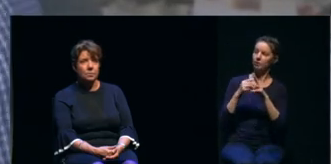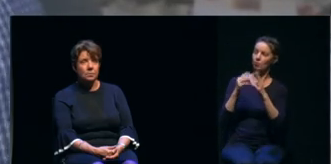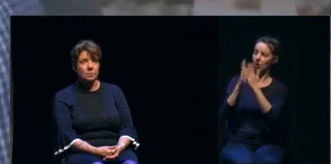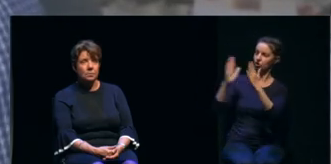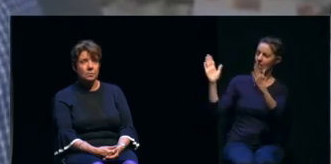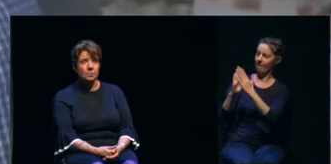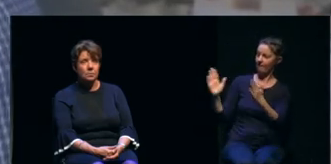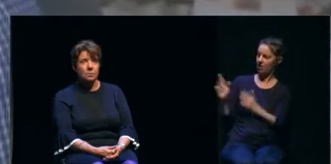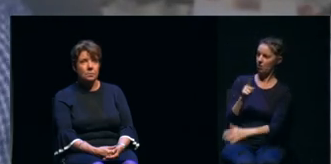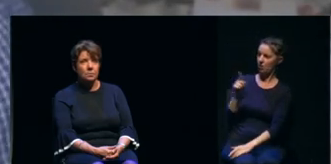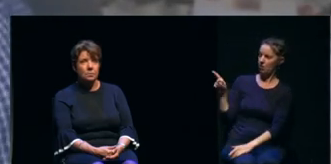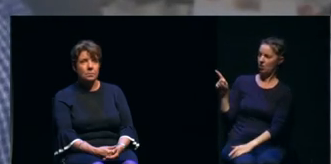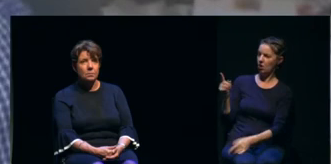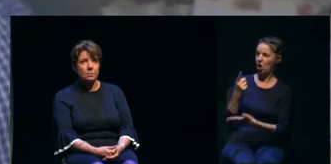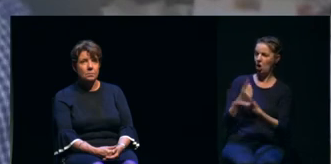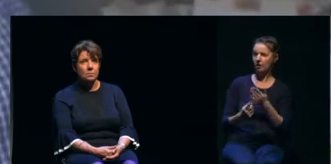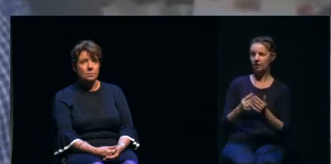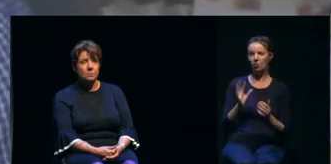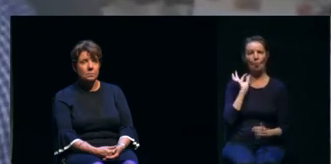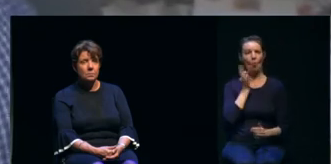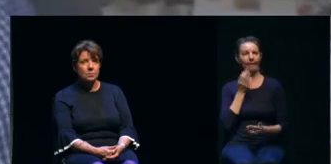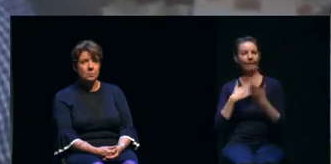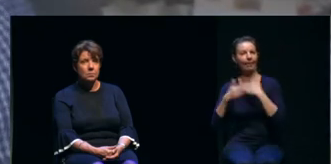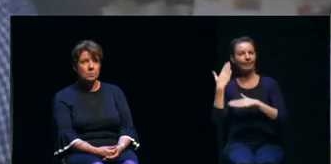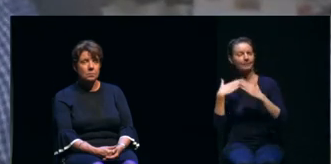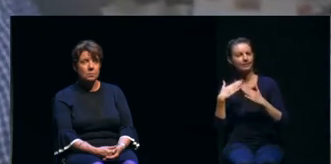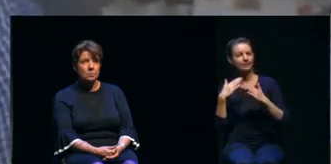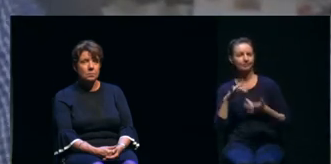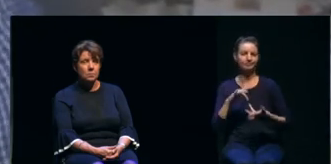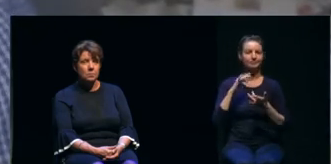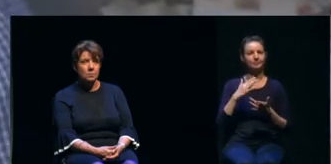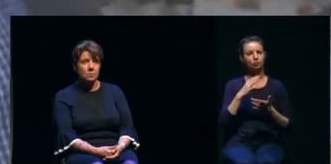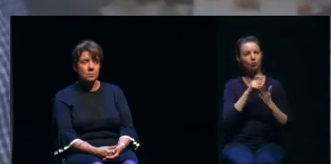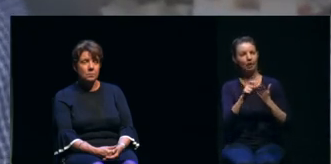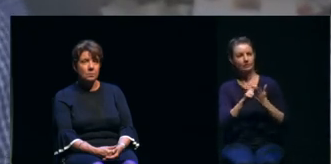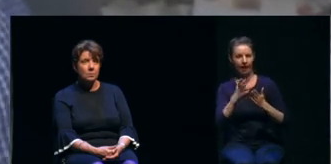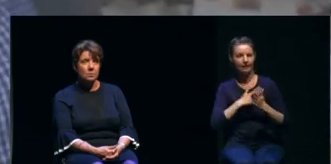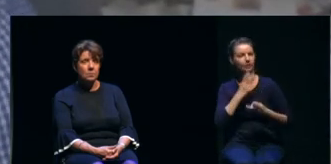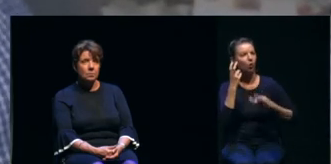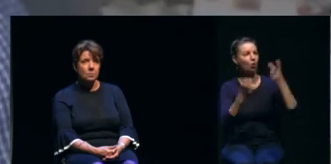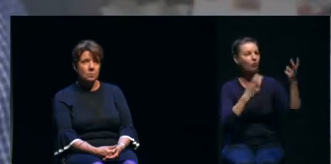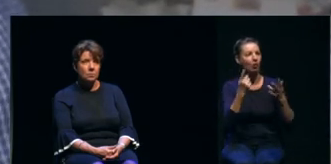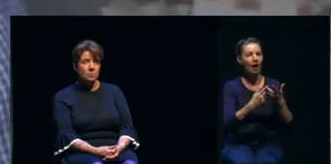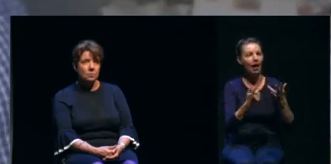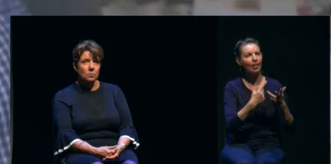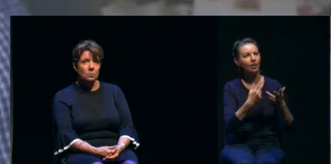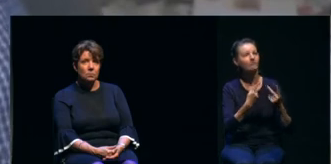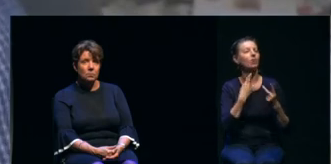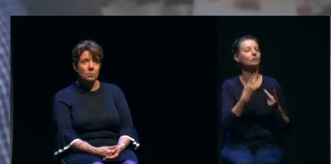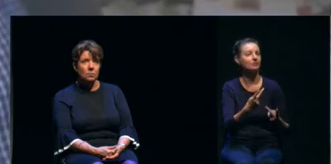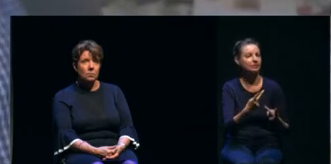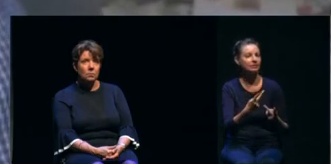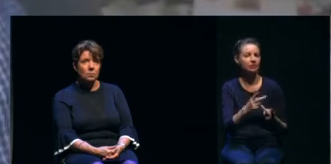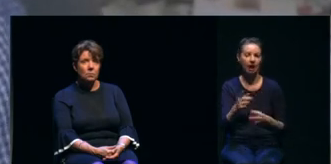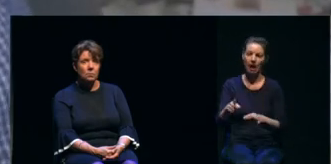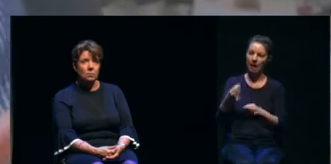yeah, I just read the classic white writers. Like, kind of, I need to go out and find some other voices. You know, what TV shows do you watch? Like, kind of,